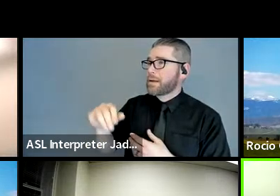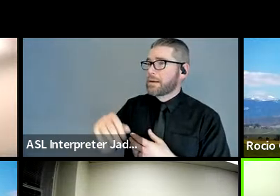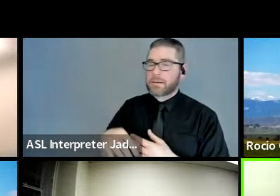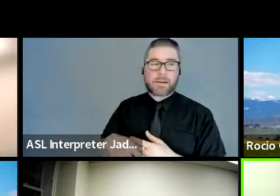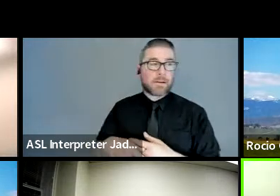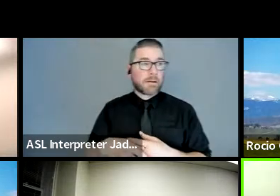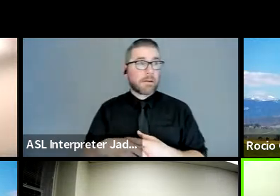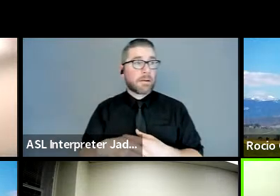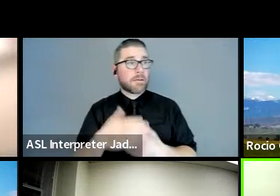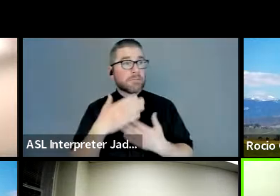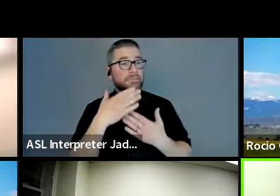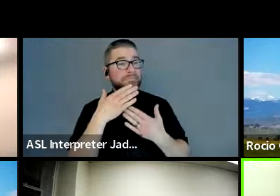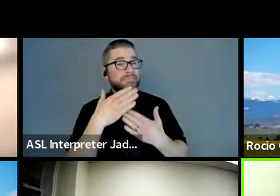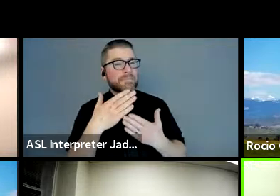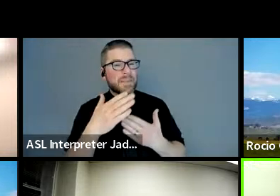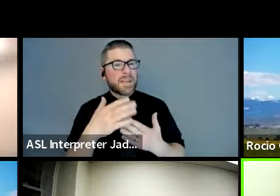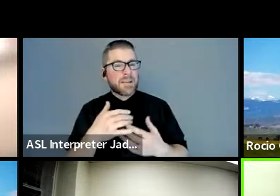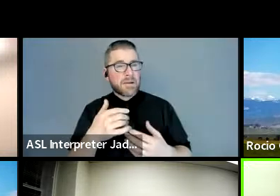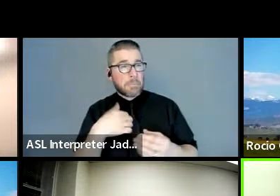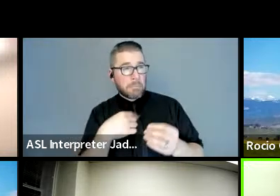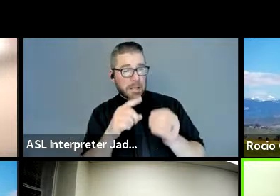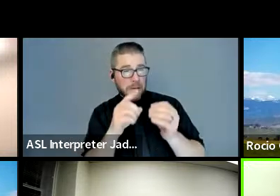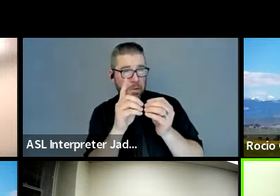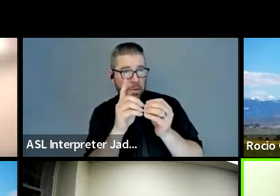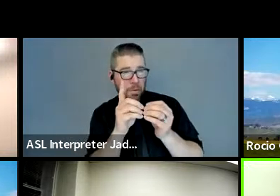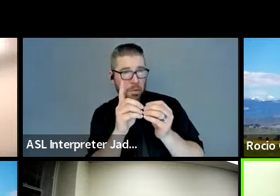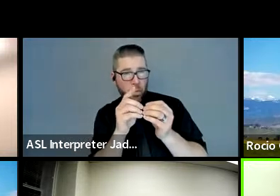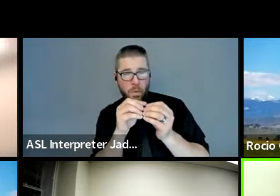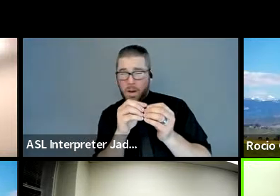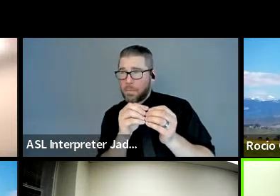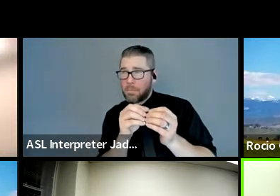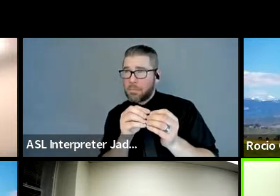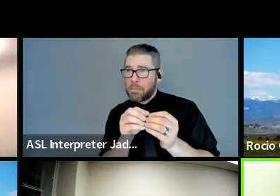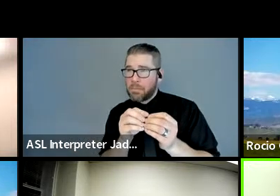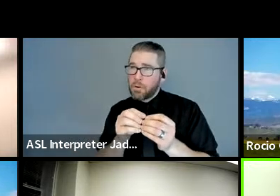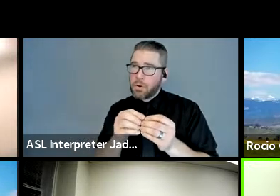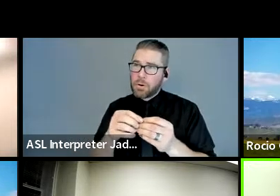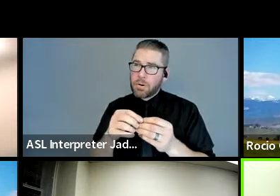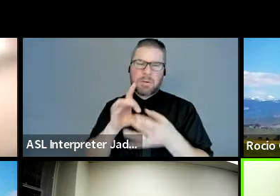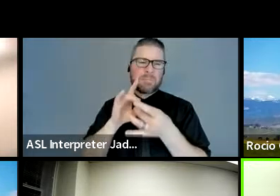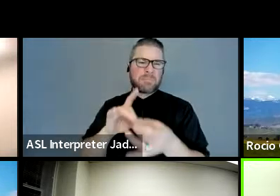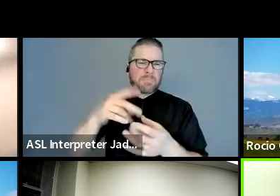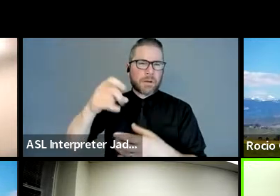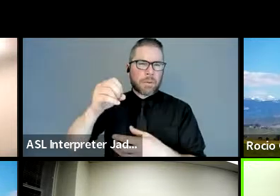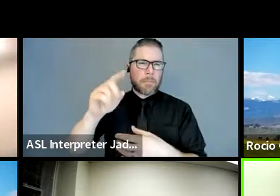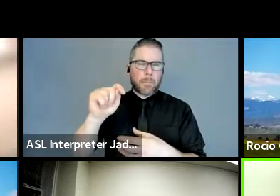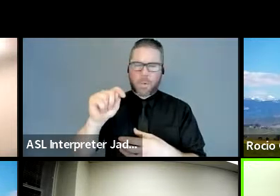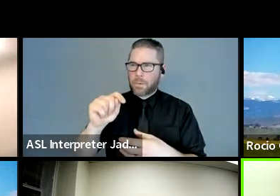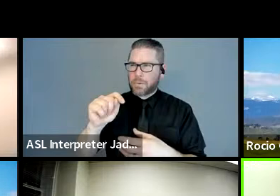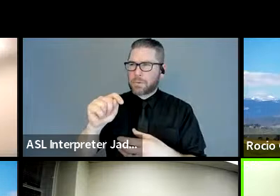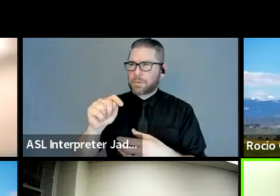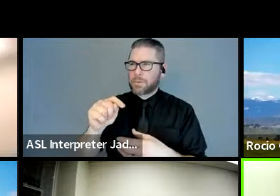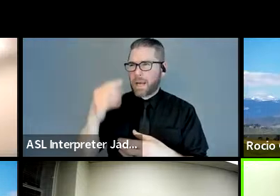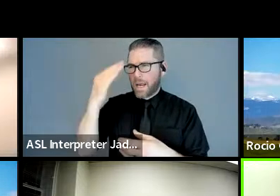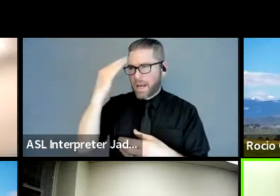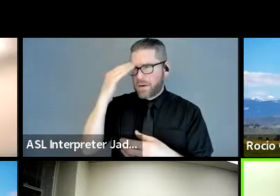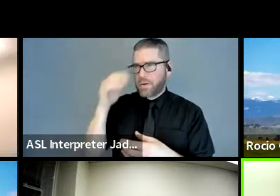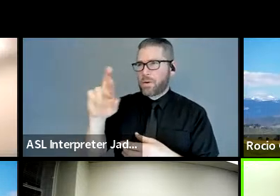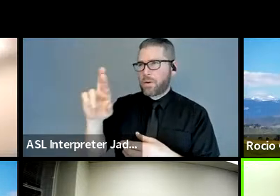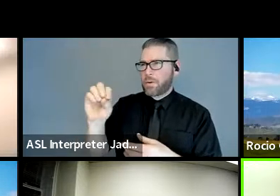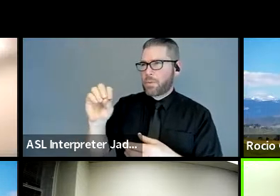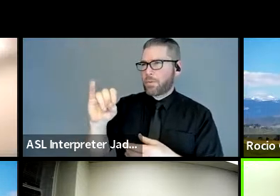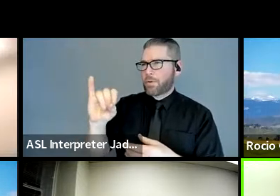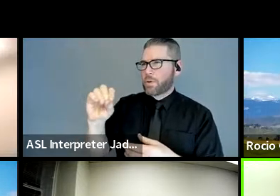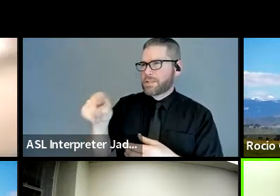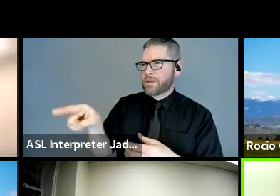have Jeff here with us and talking about fort-related things. I know Rocio talked about it during her action items,